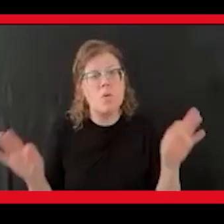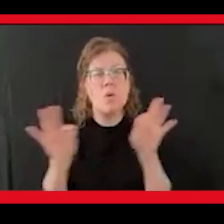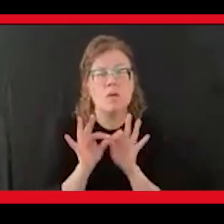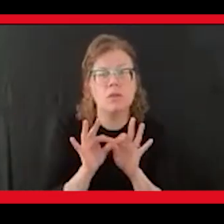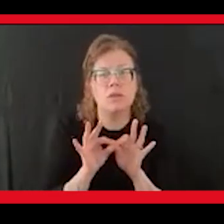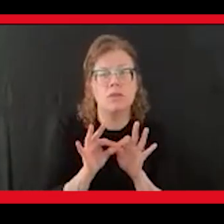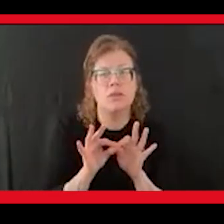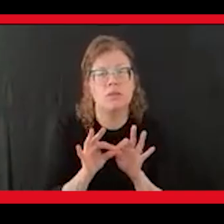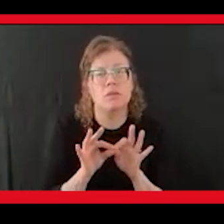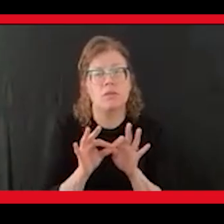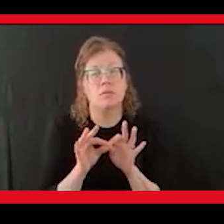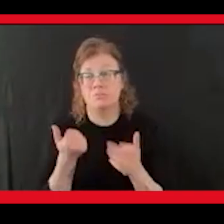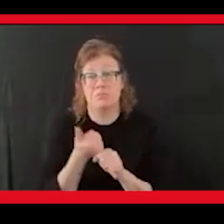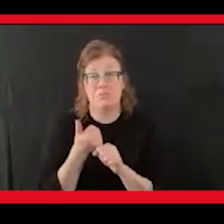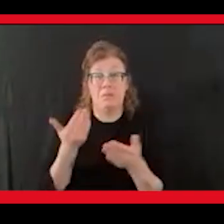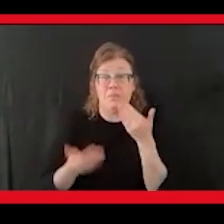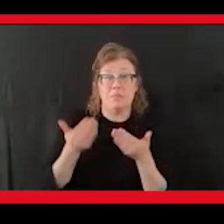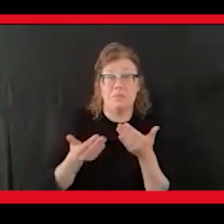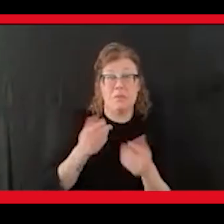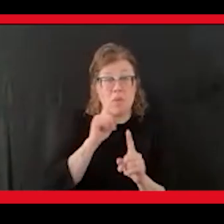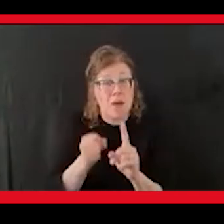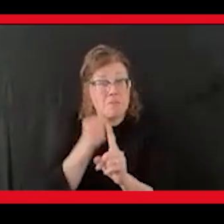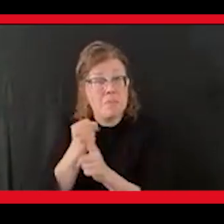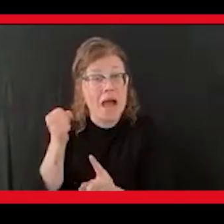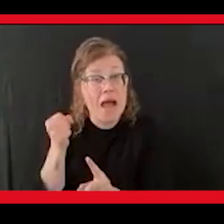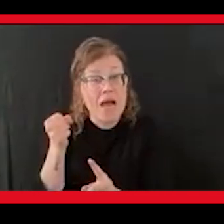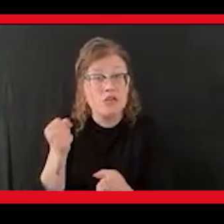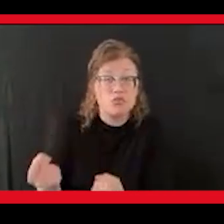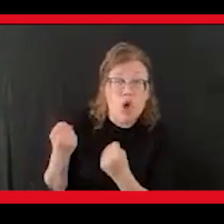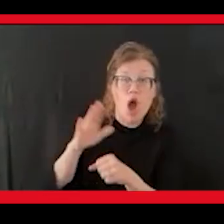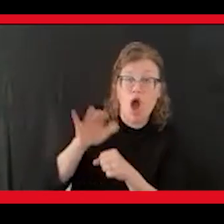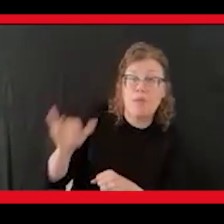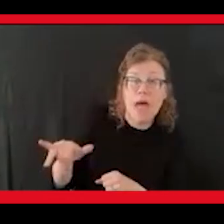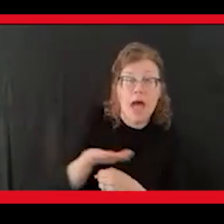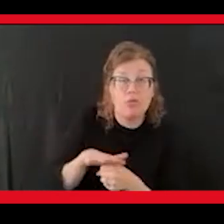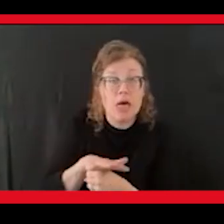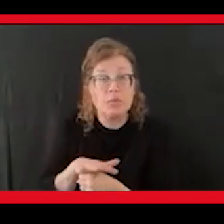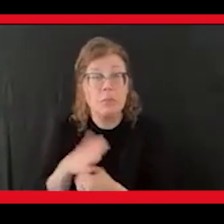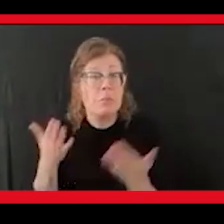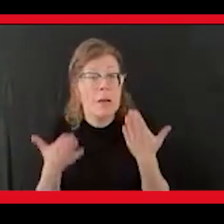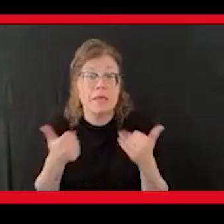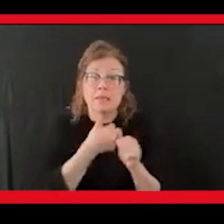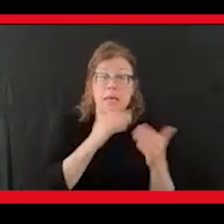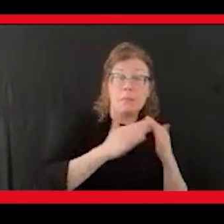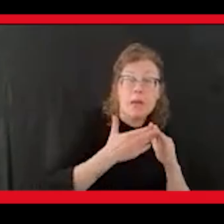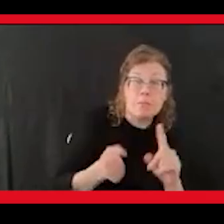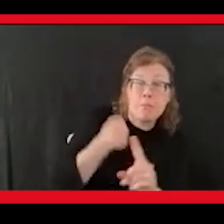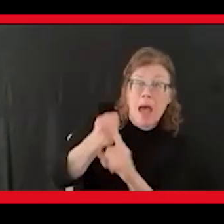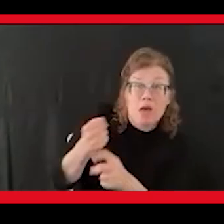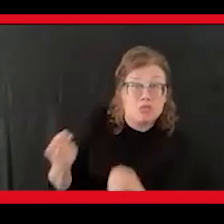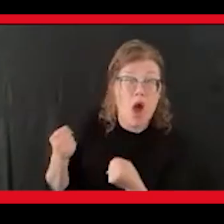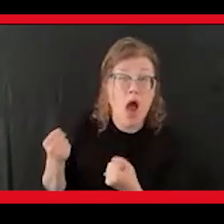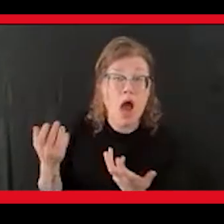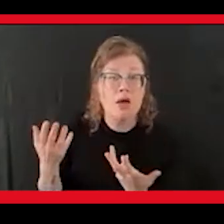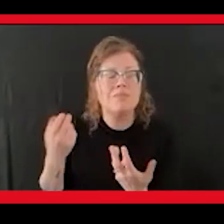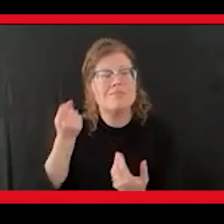result in your application being unsuccessful. You need to provide a clear picture of how you intend to